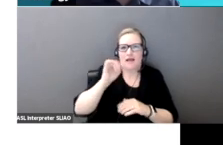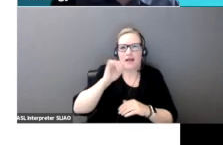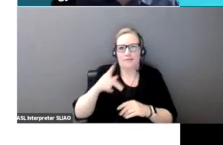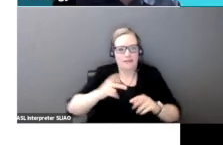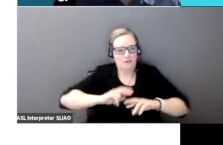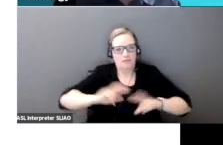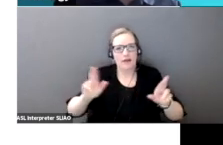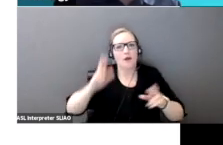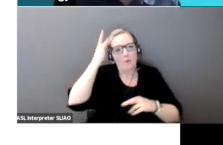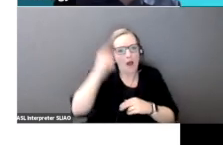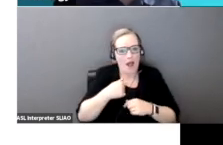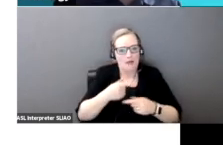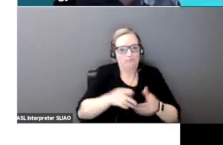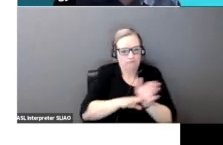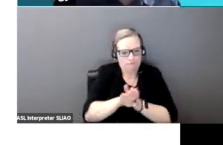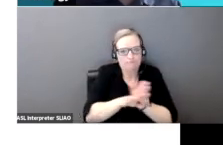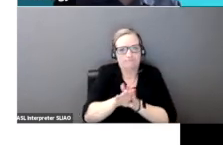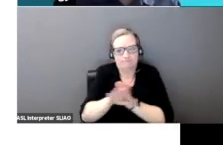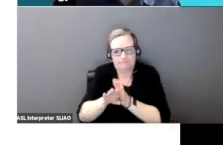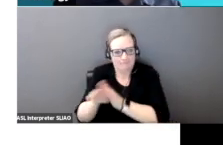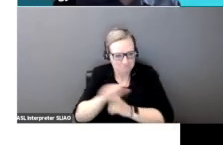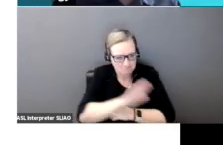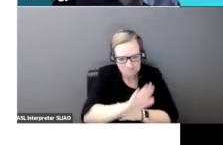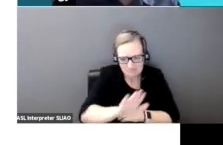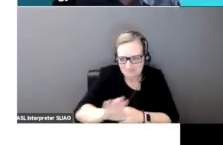spent time and money building.